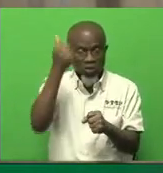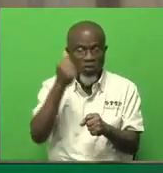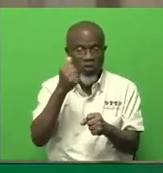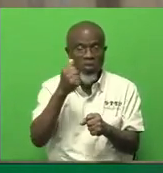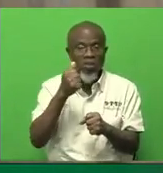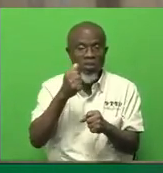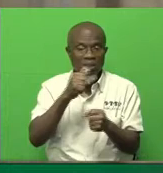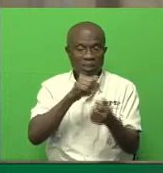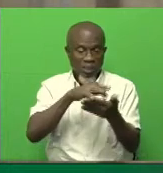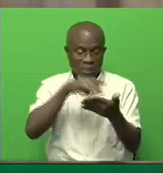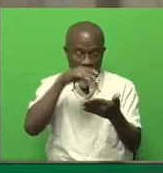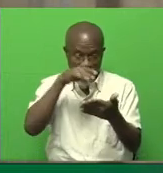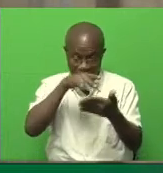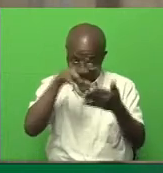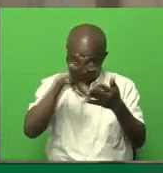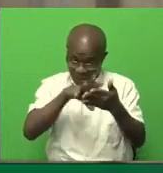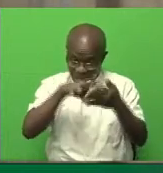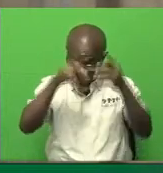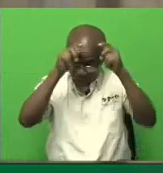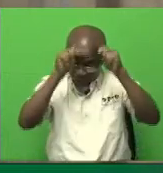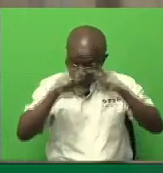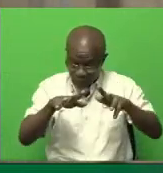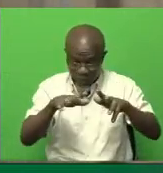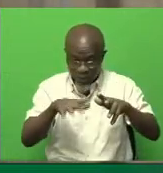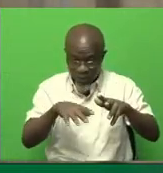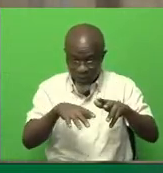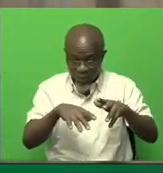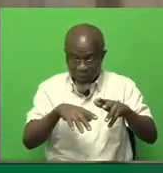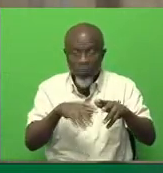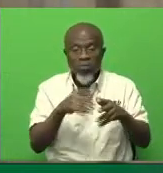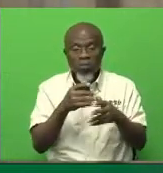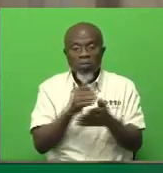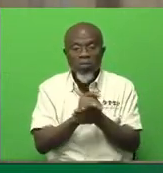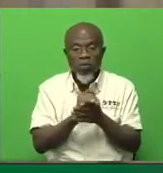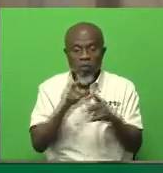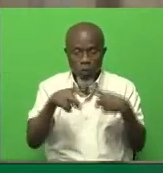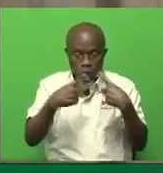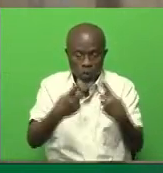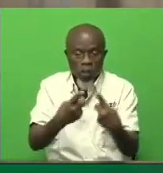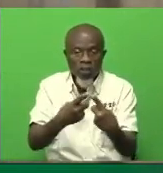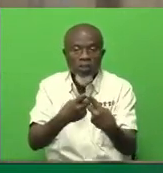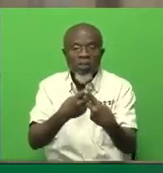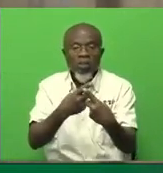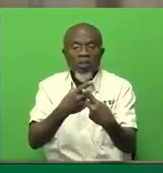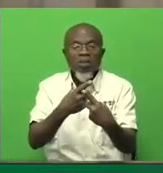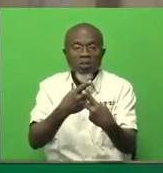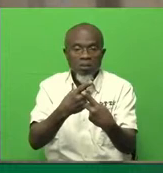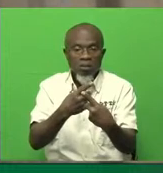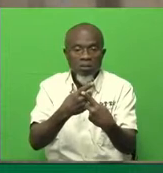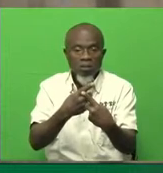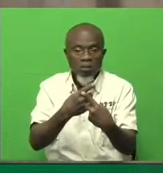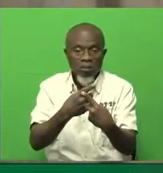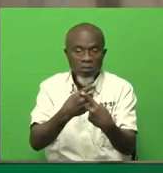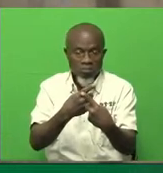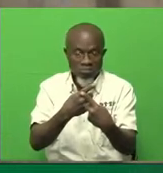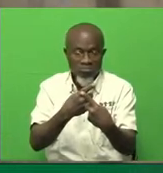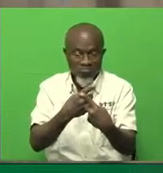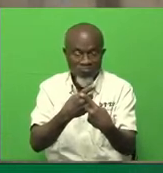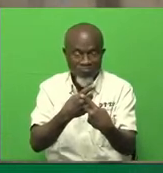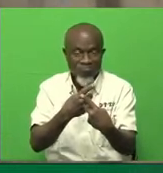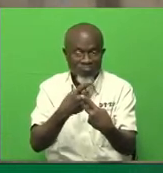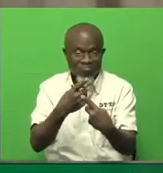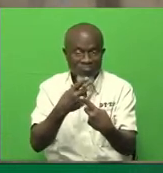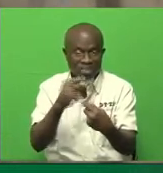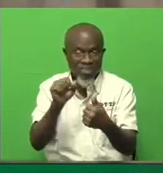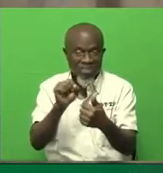are taking to prove that you've demonstrated competency to access a secondary school education will take place in form two so we on our way to see